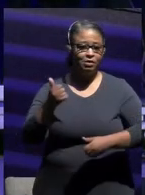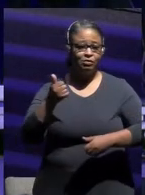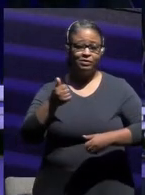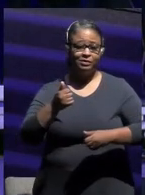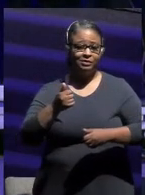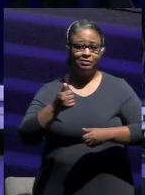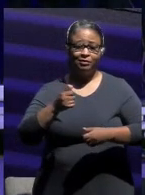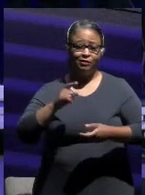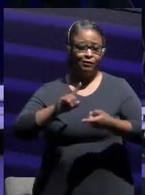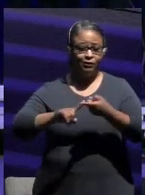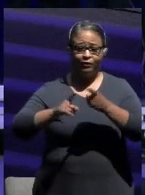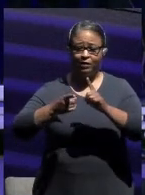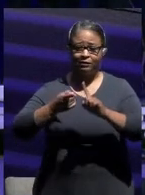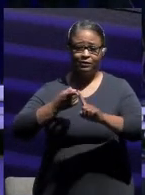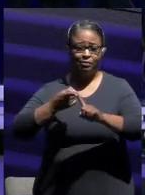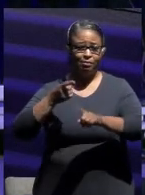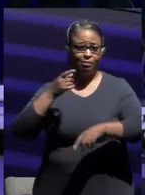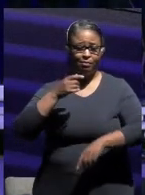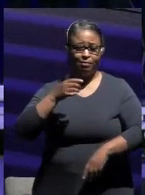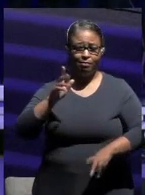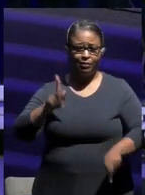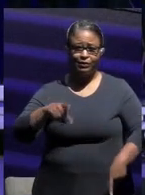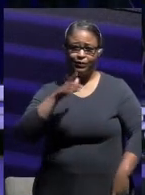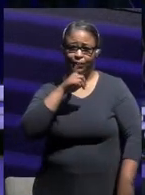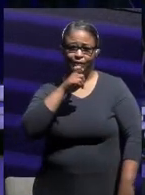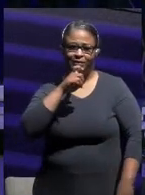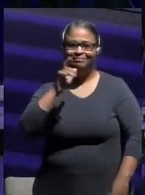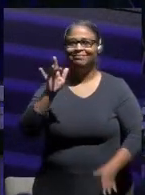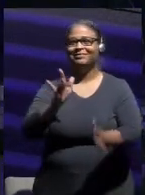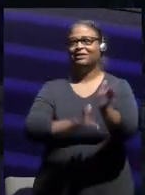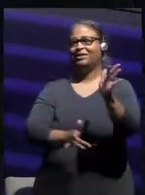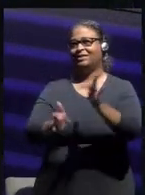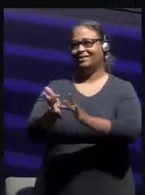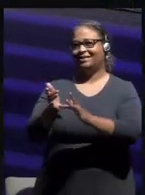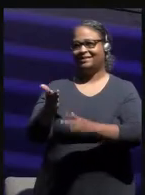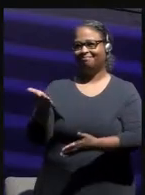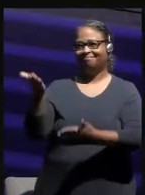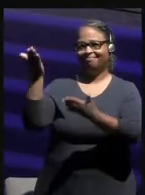Christ? The most friendly person